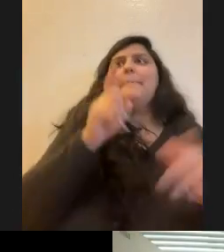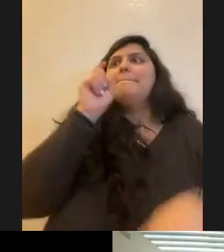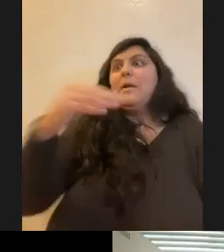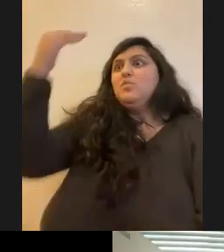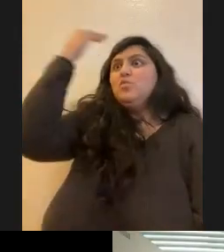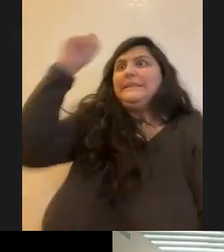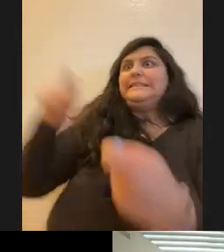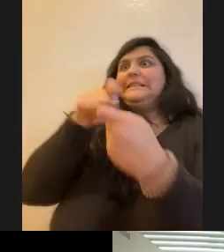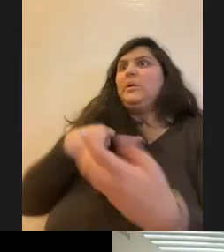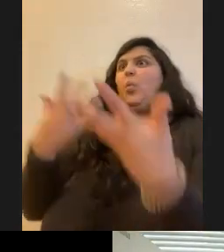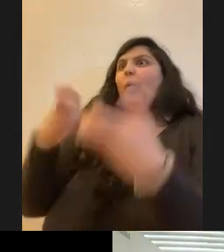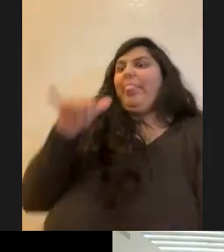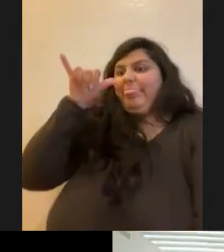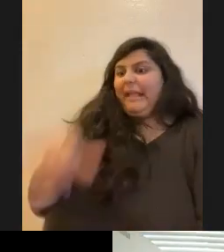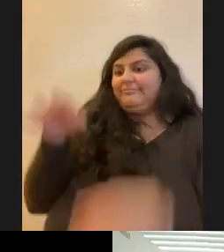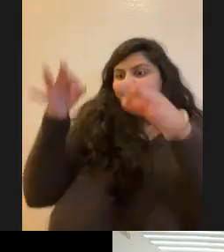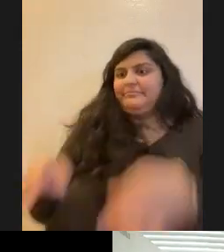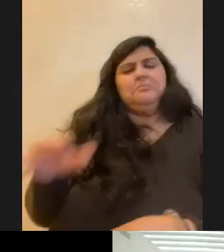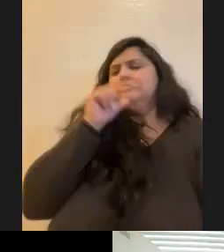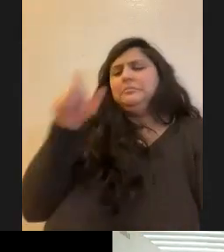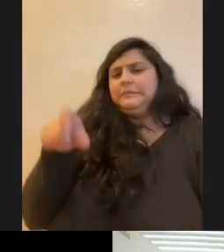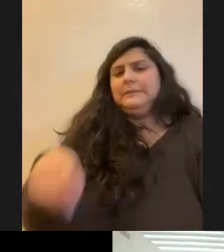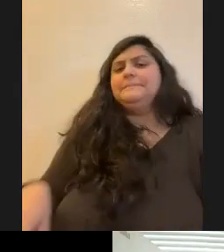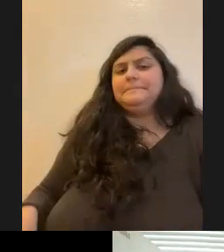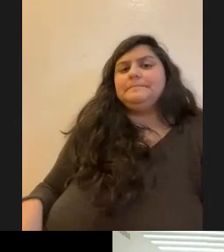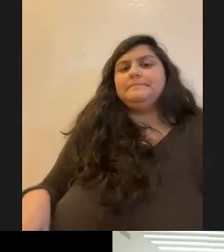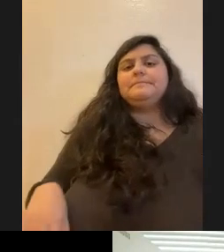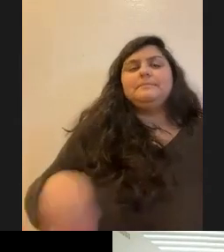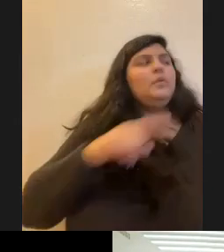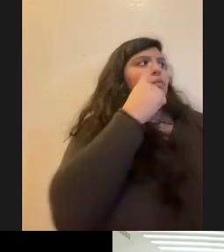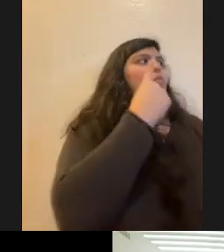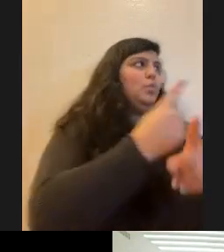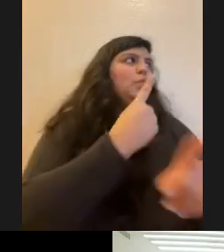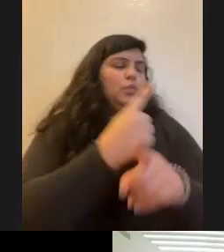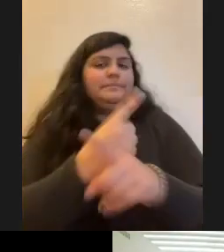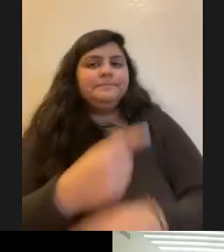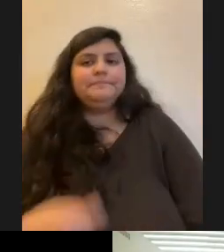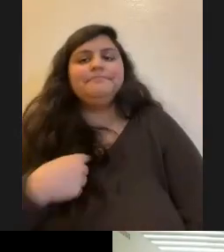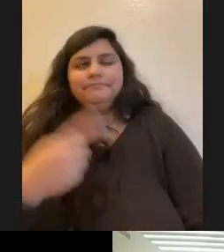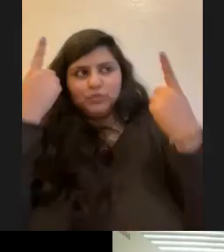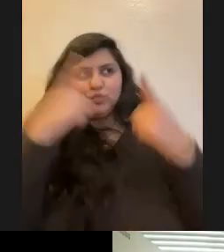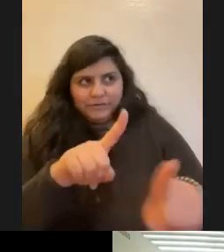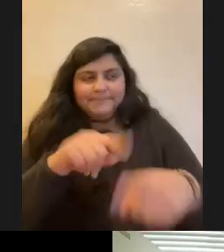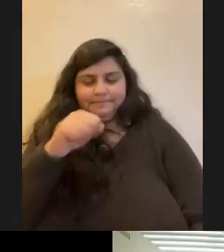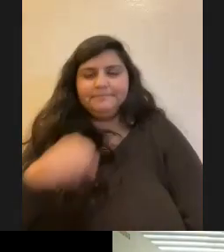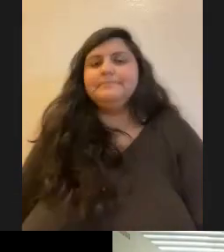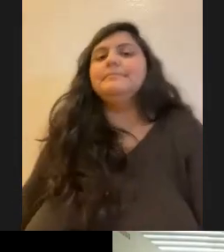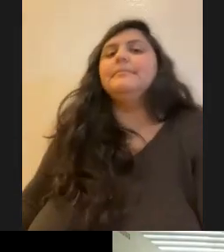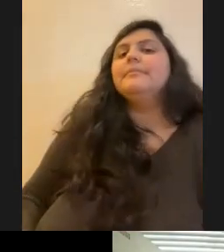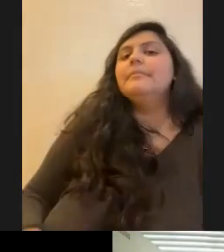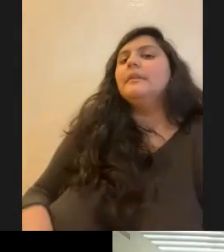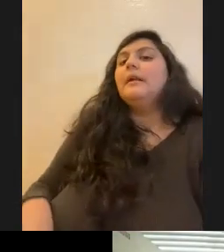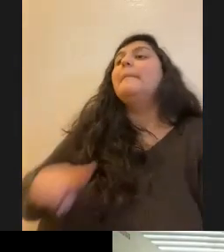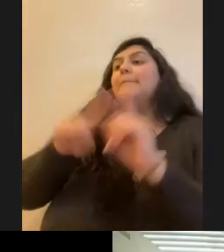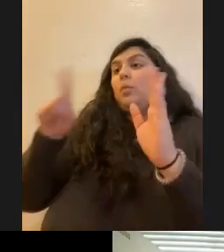know like right when you get to college what you want to do. Yeah, Um, totally co-sign. absolutely. But then once you're